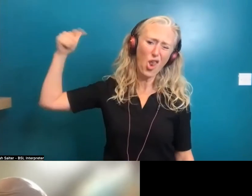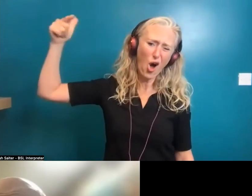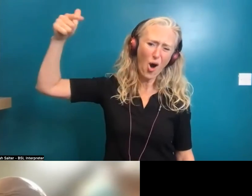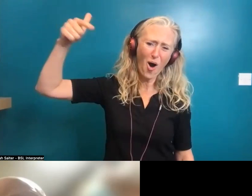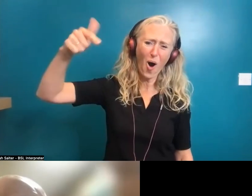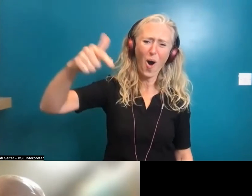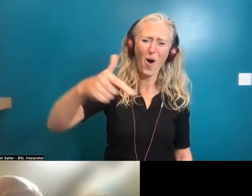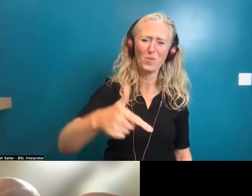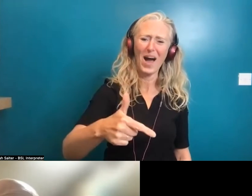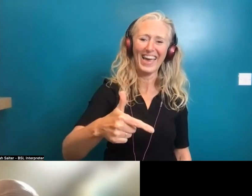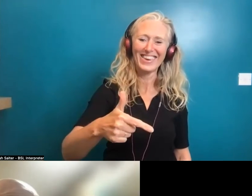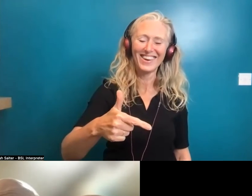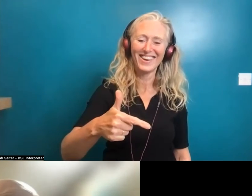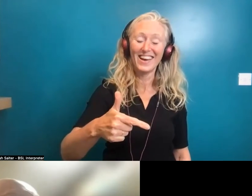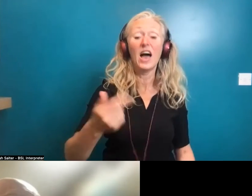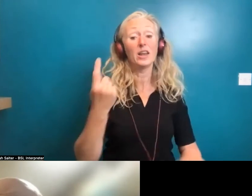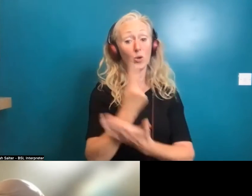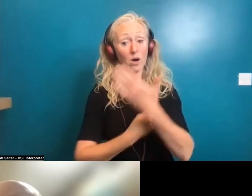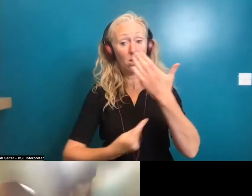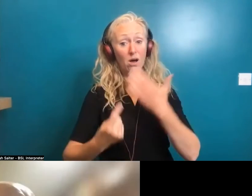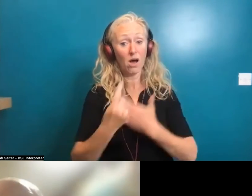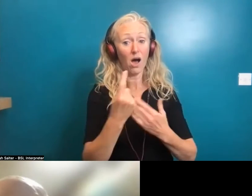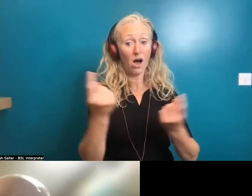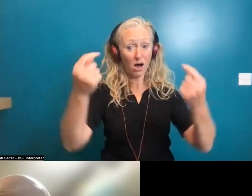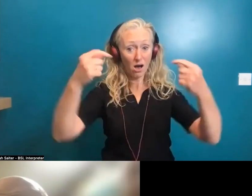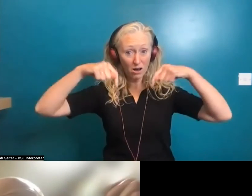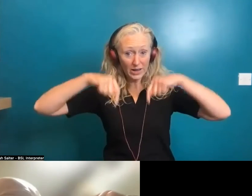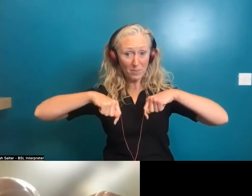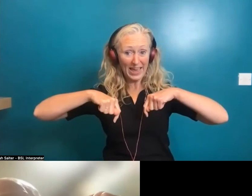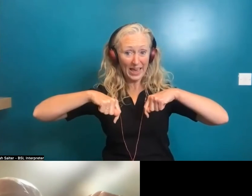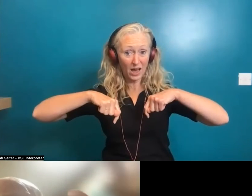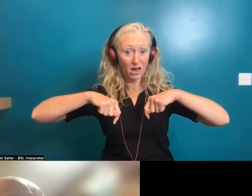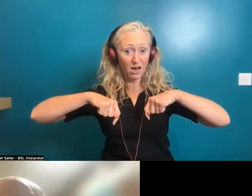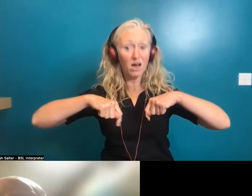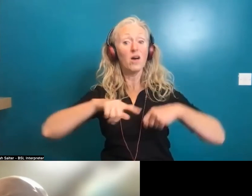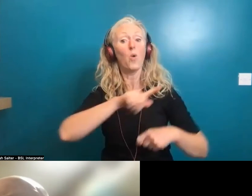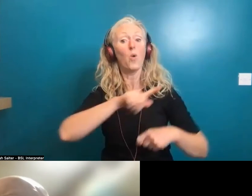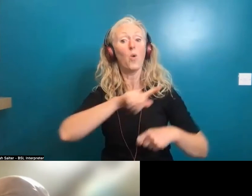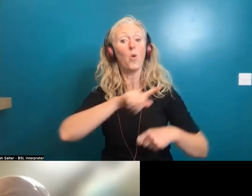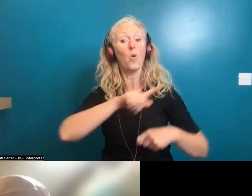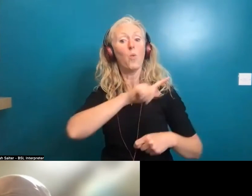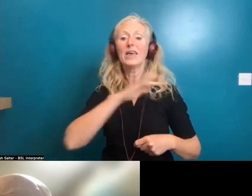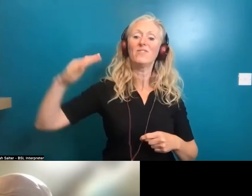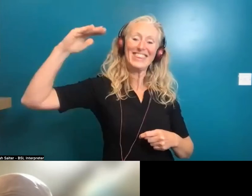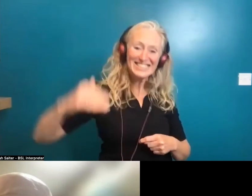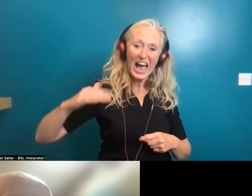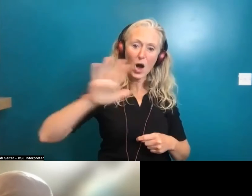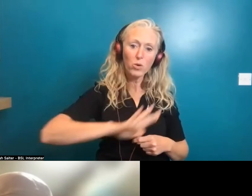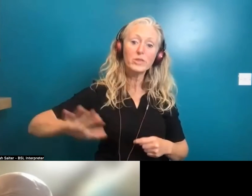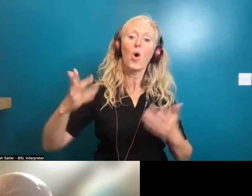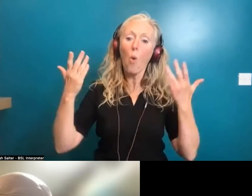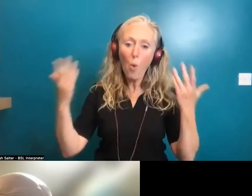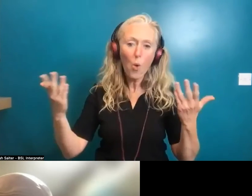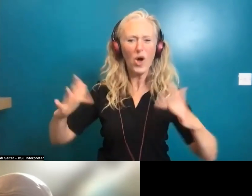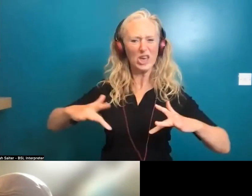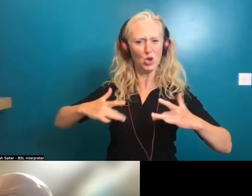to Great Ormond Street if either you're from the south or you've got something rare that you don't feel like you're getting the